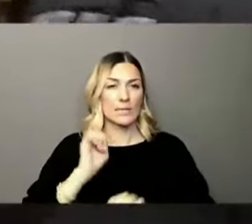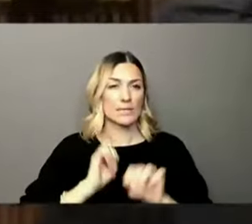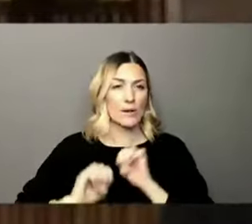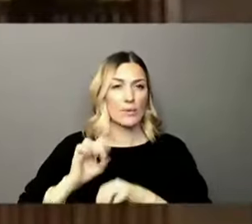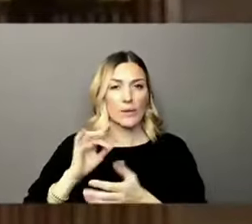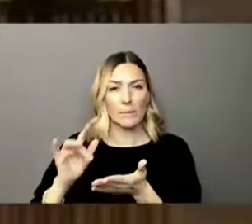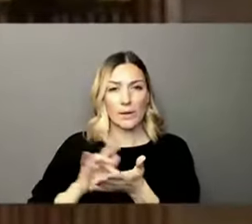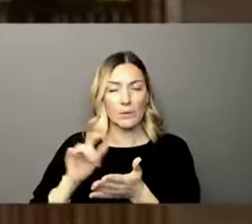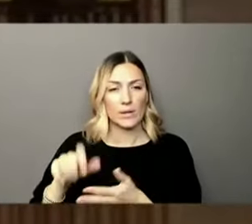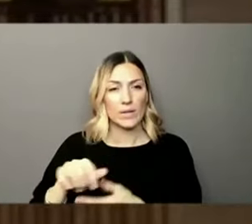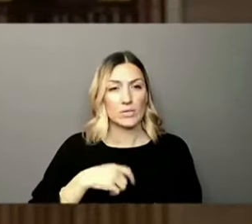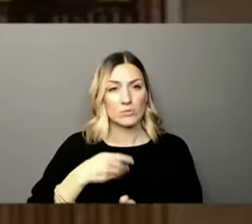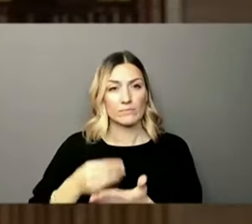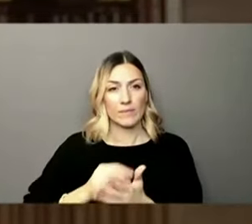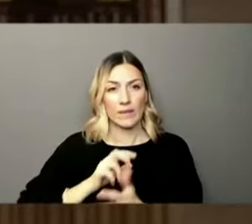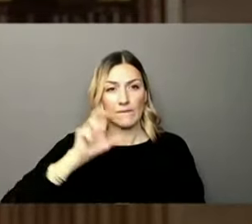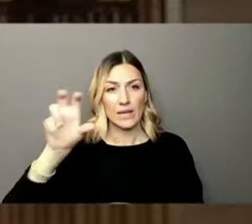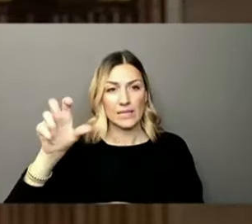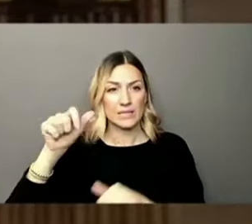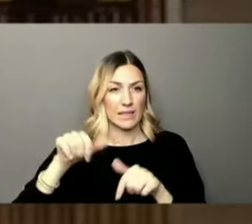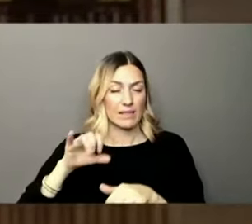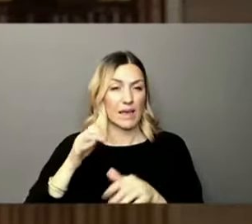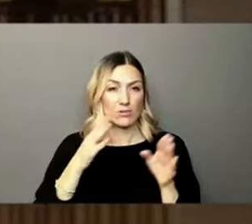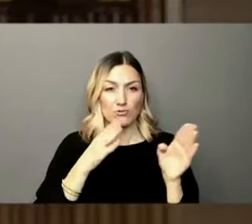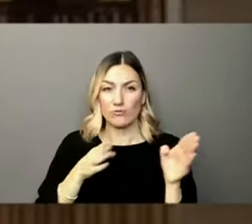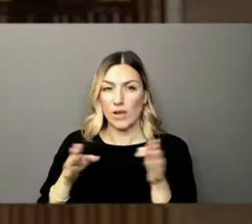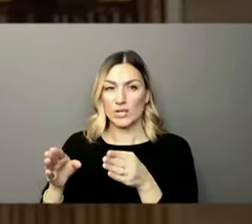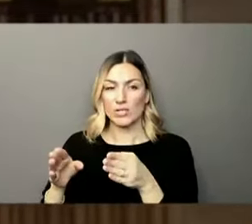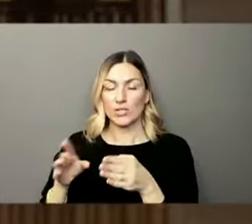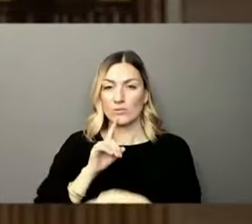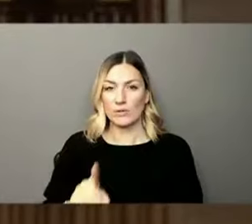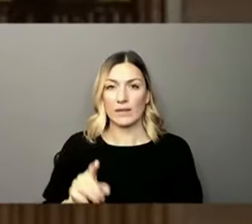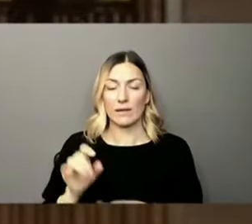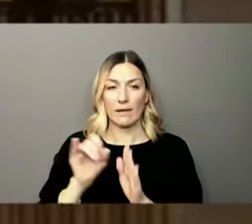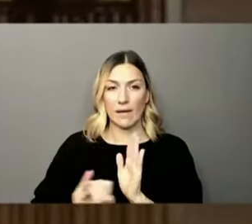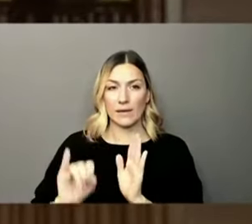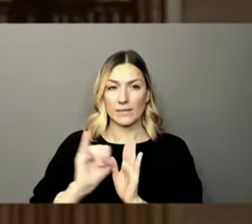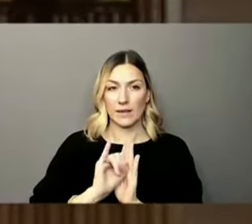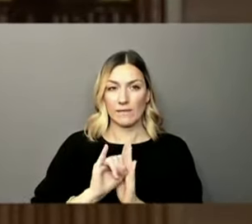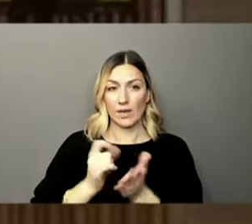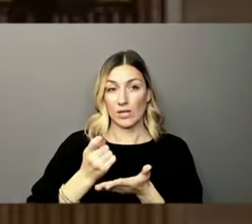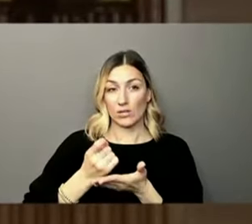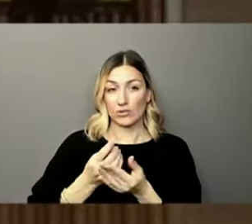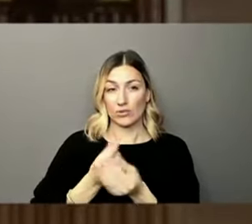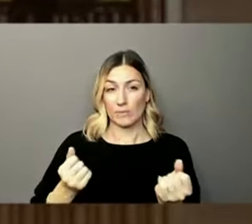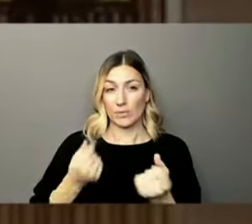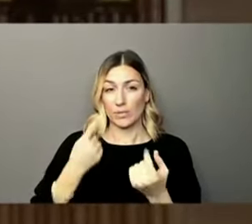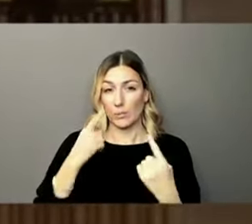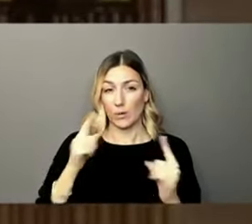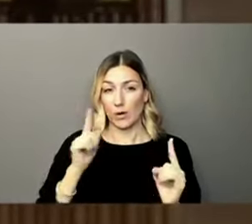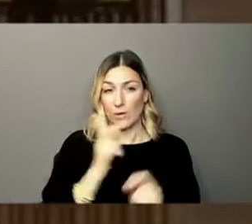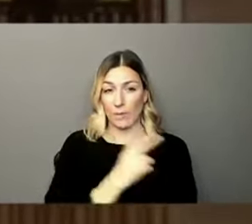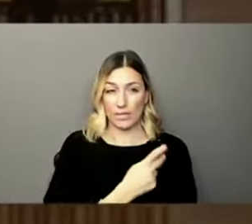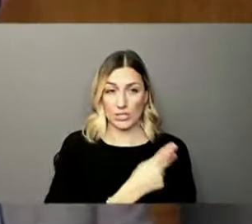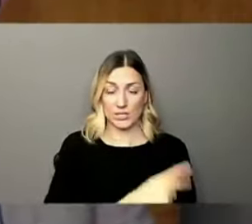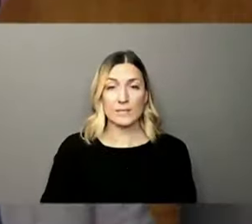investment in this direction to really identify treatments that are working for patients. Dr. Walker. Yeah,